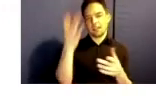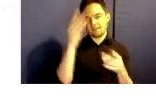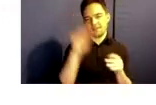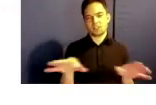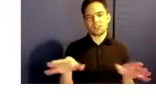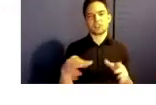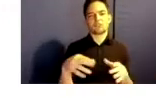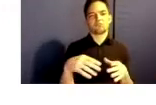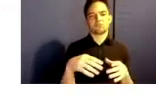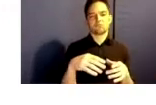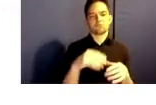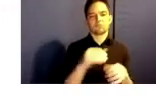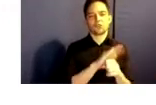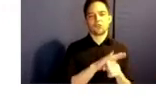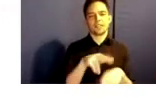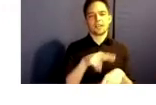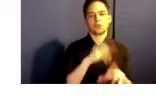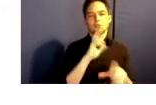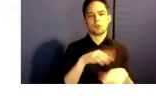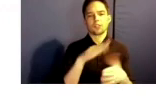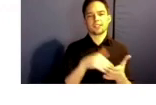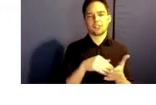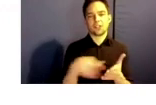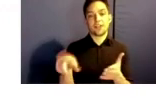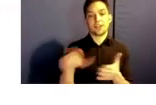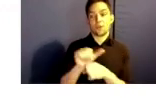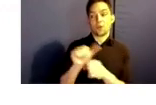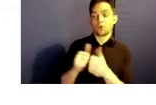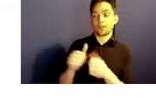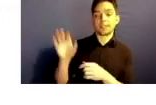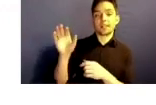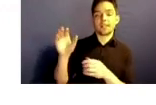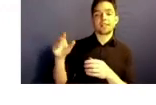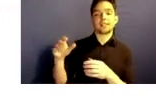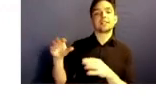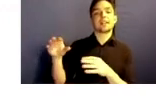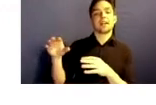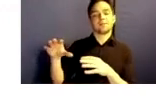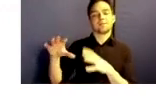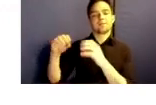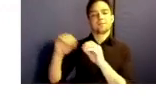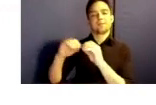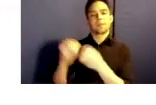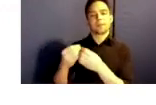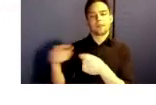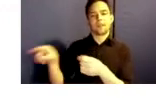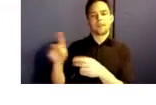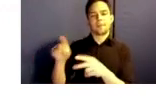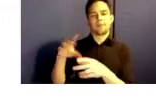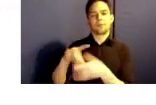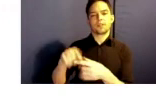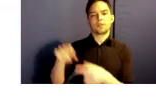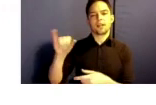National COVID Response Center worked with the Ministry of Education to train school focal persons on IPC and also